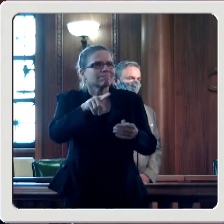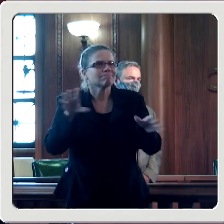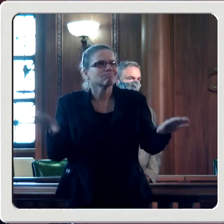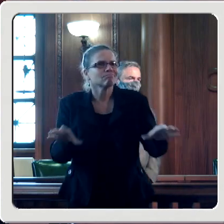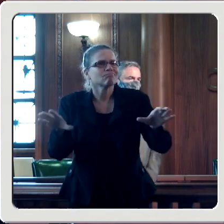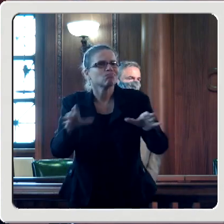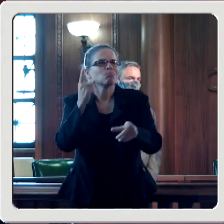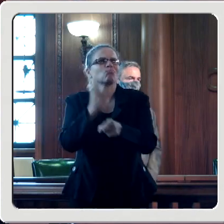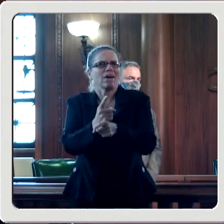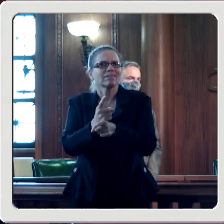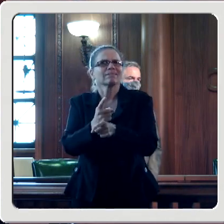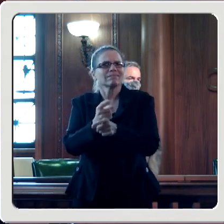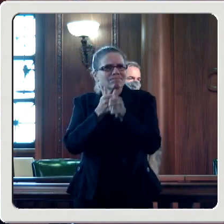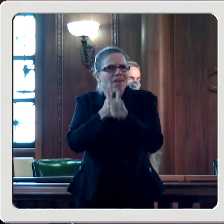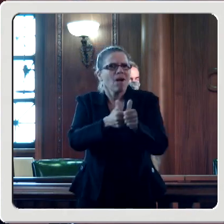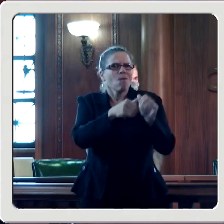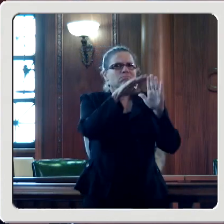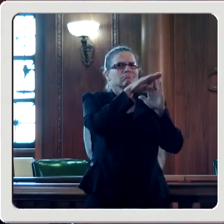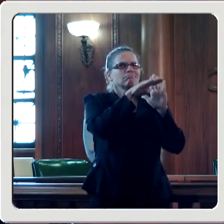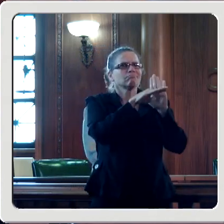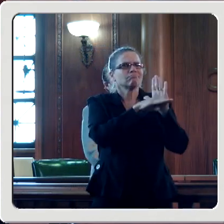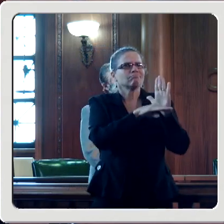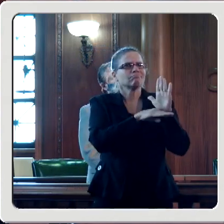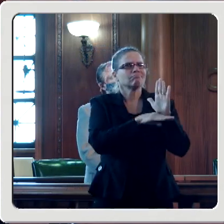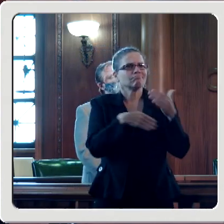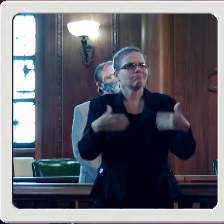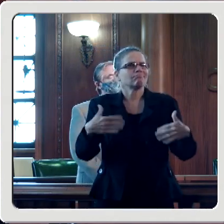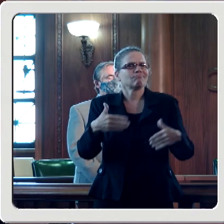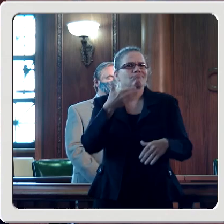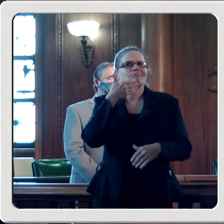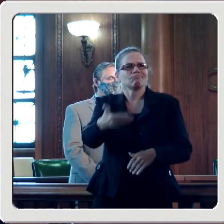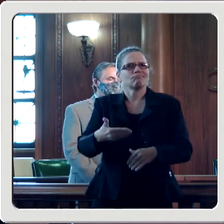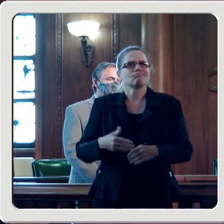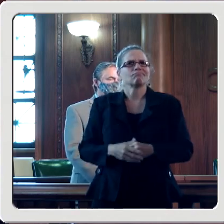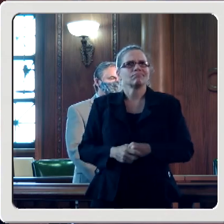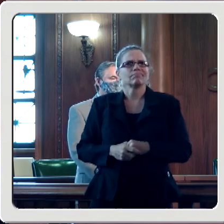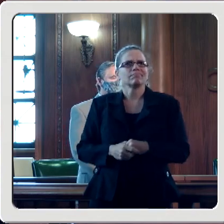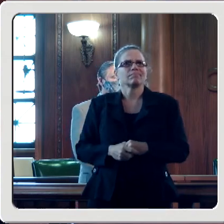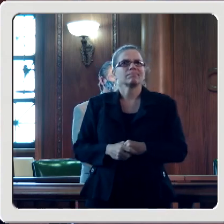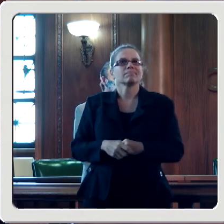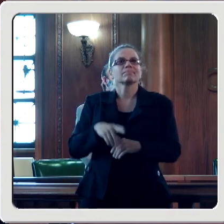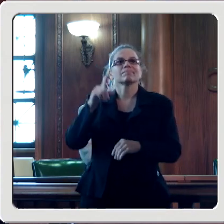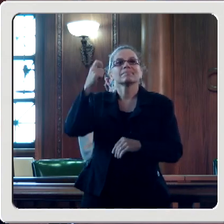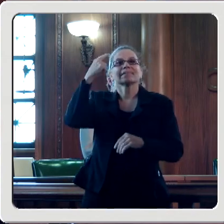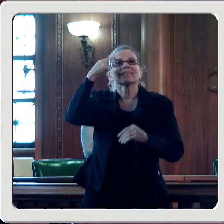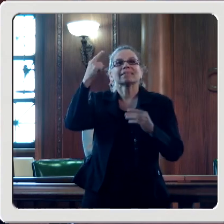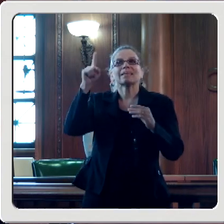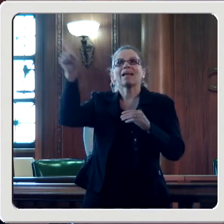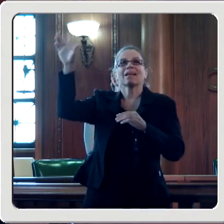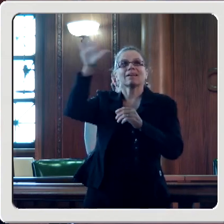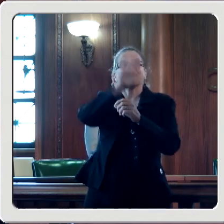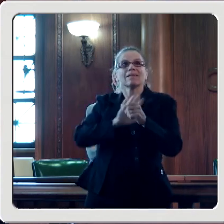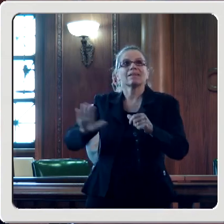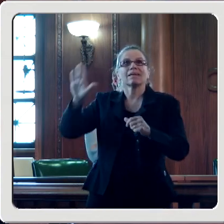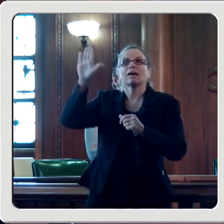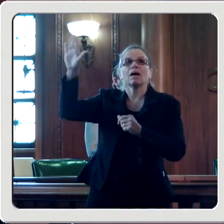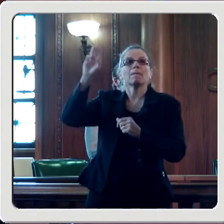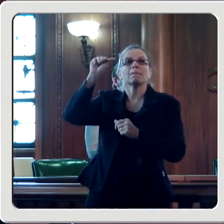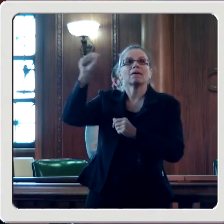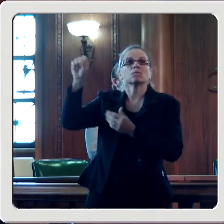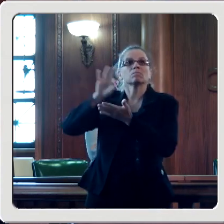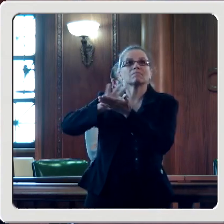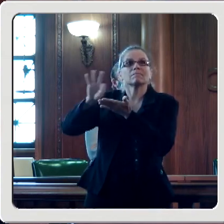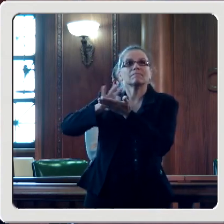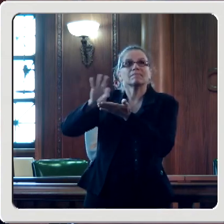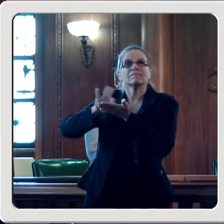Again, that does not mean that we're counting the probable cases. I want to make sure that you understand